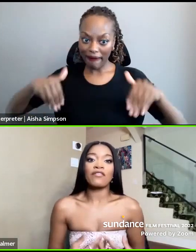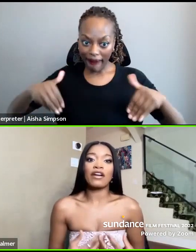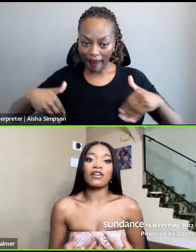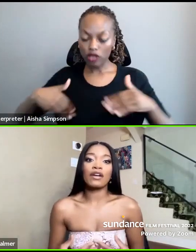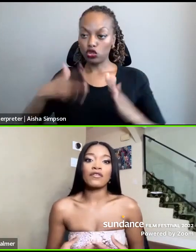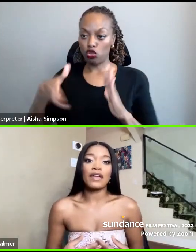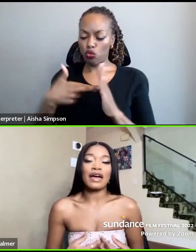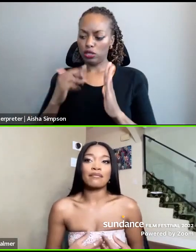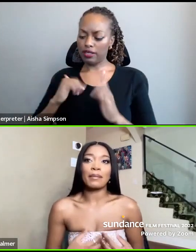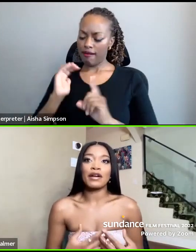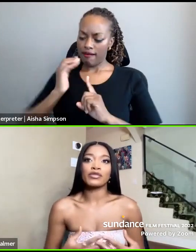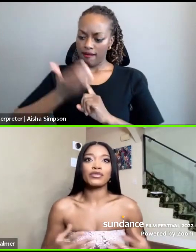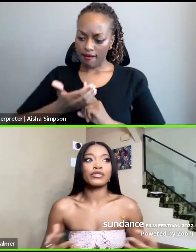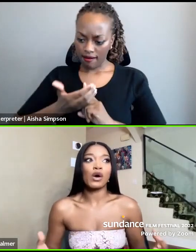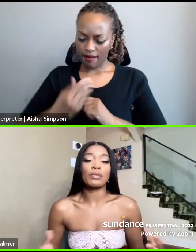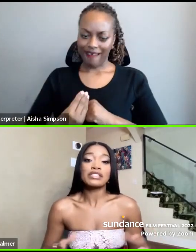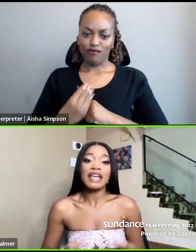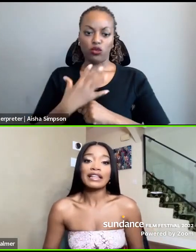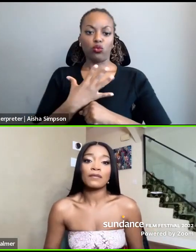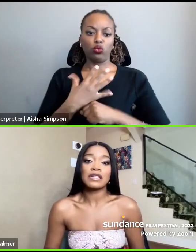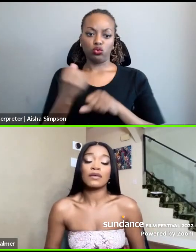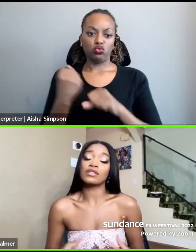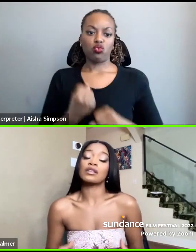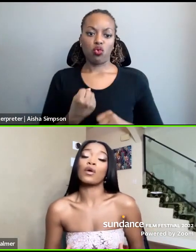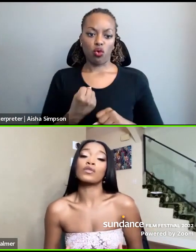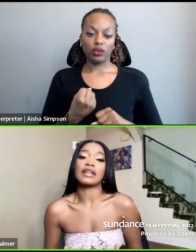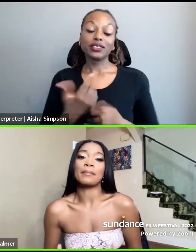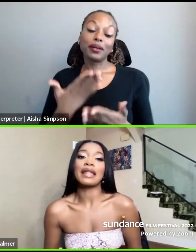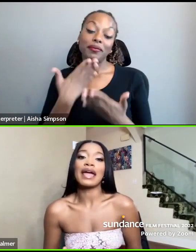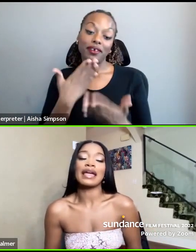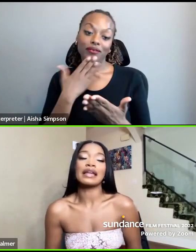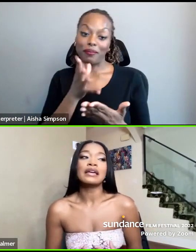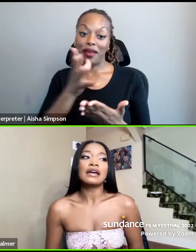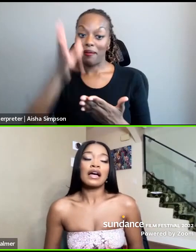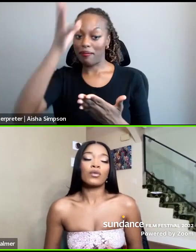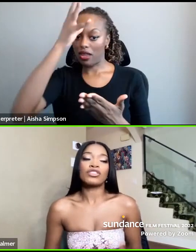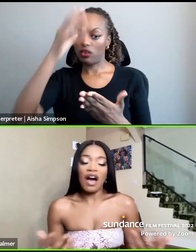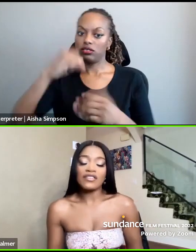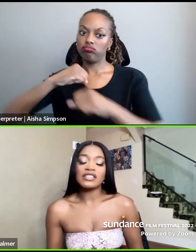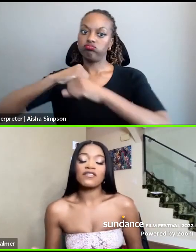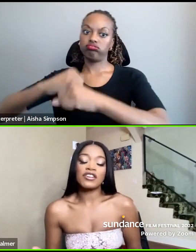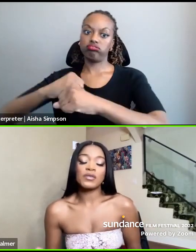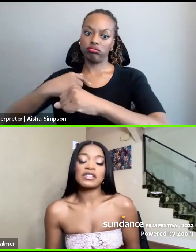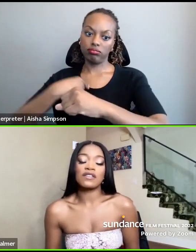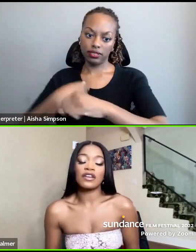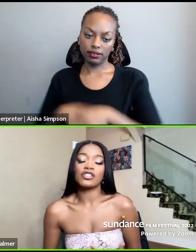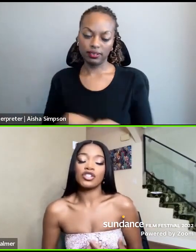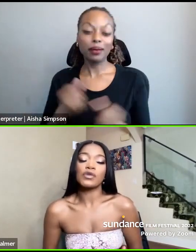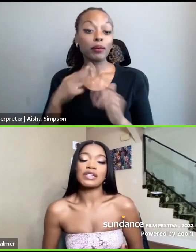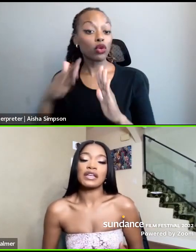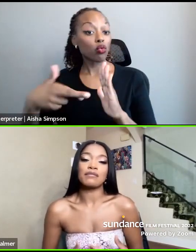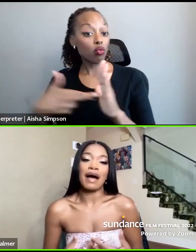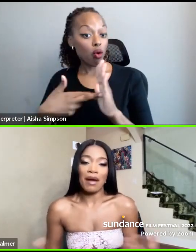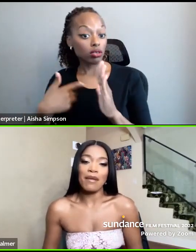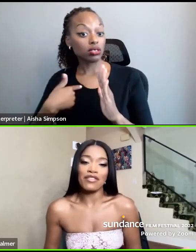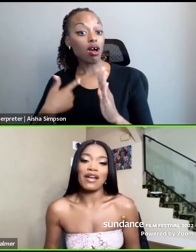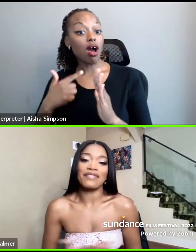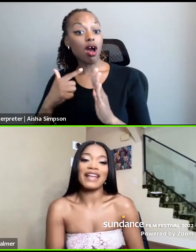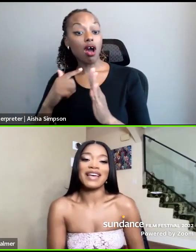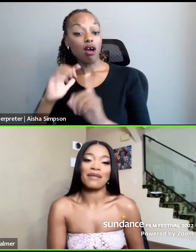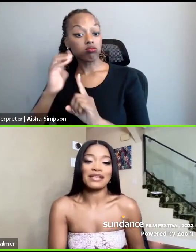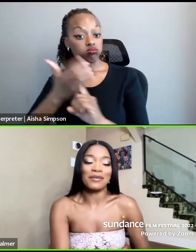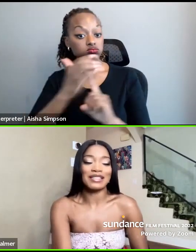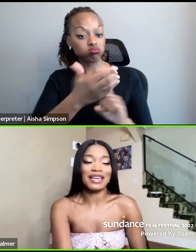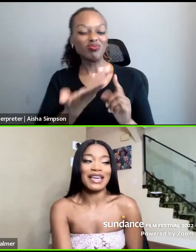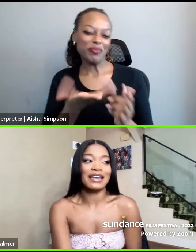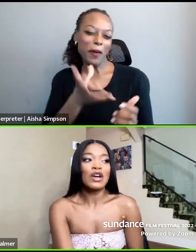And I'm very grateful that my parents were so protective, because most of the roles that I played, which obviously very specifically chosen by my mother at